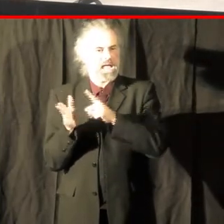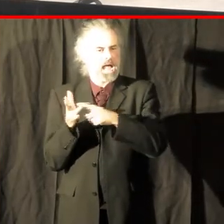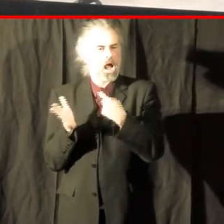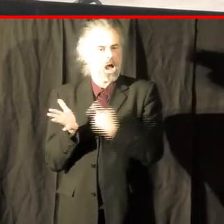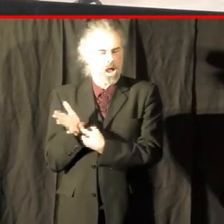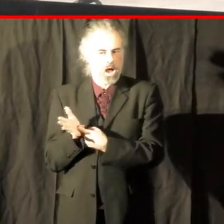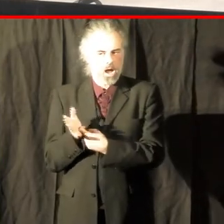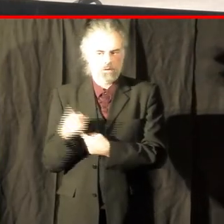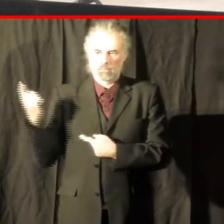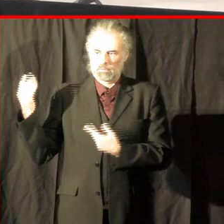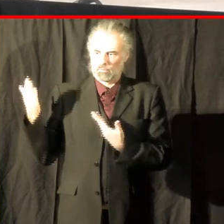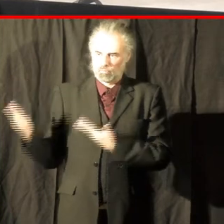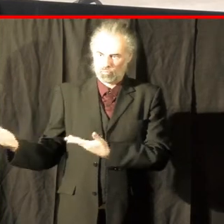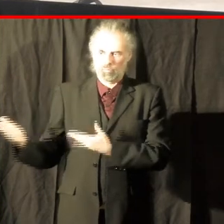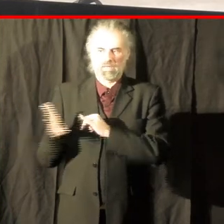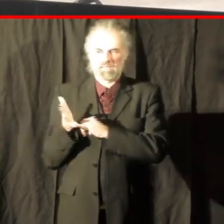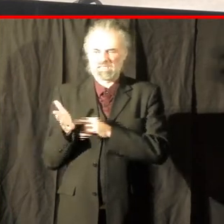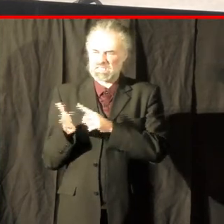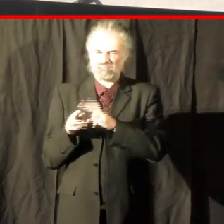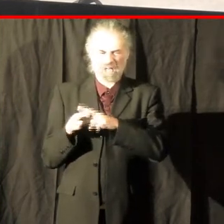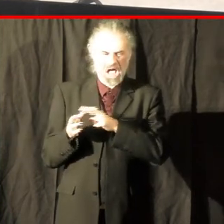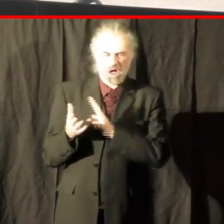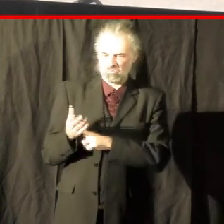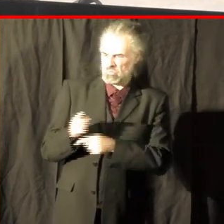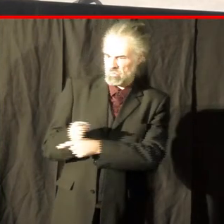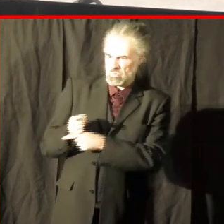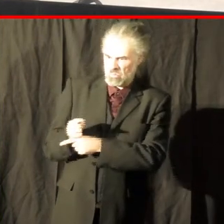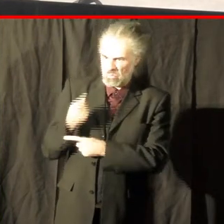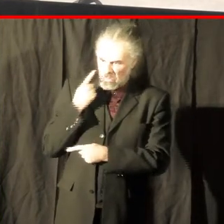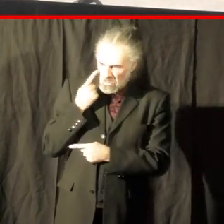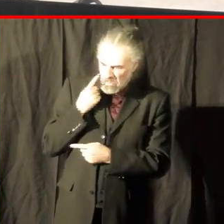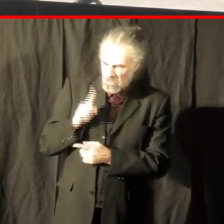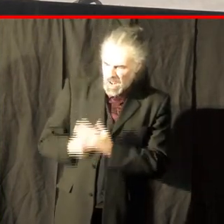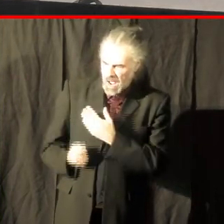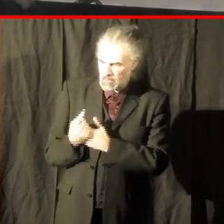and Stefan. Let's watch.